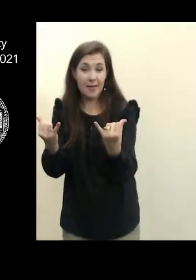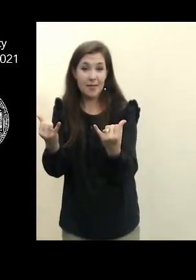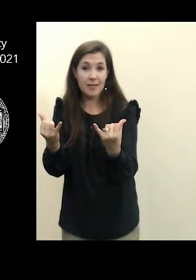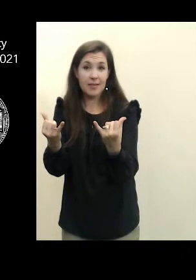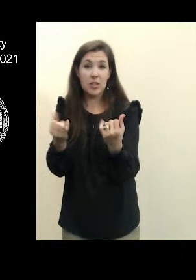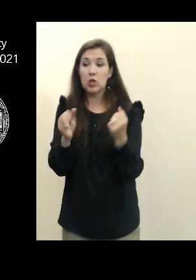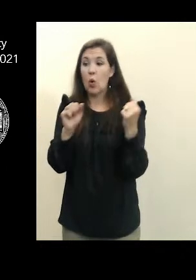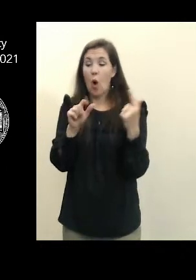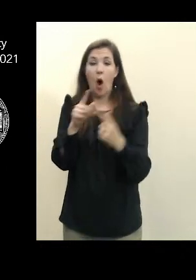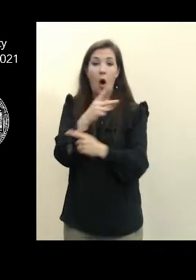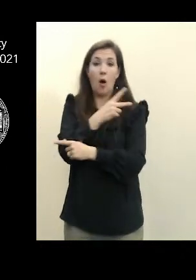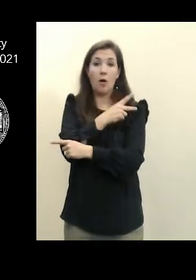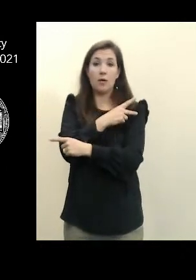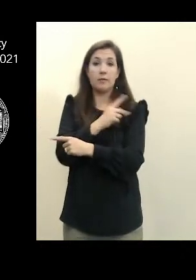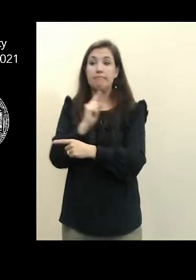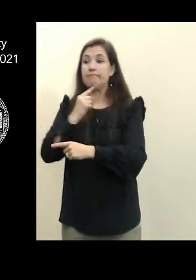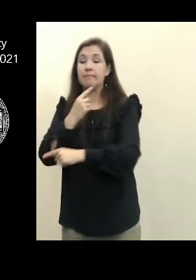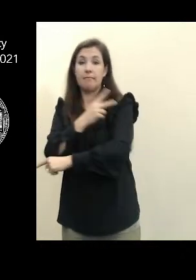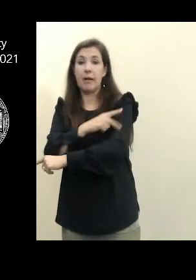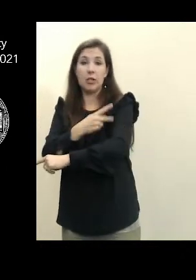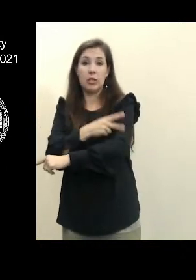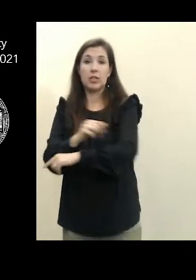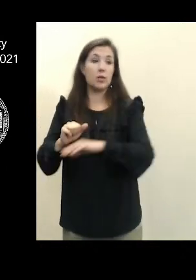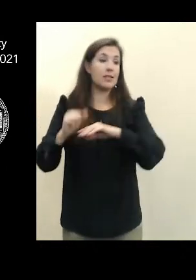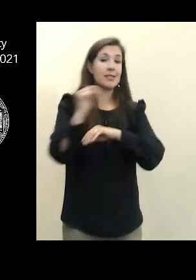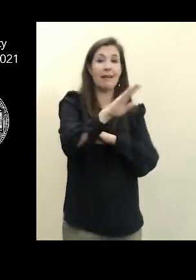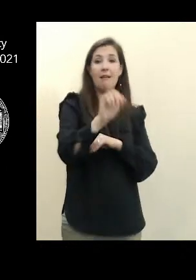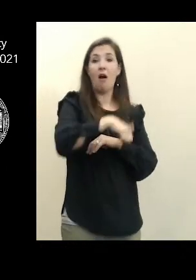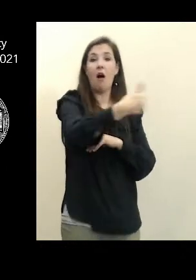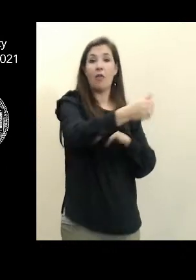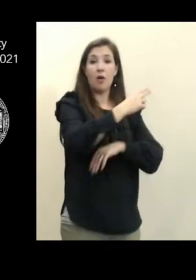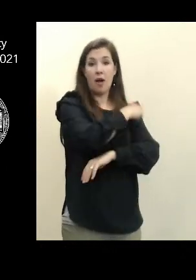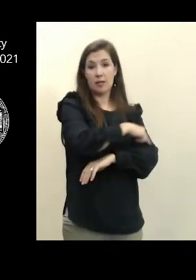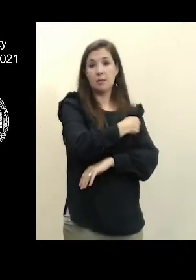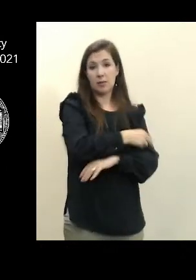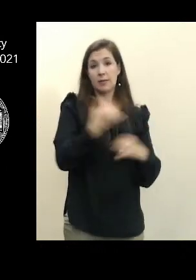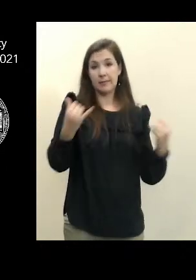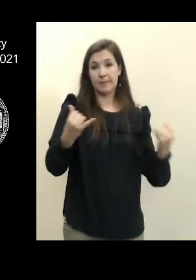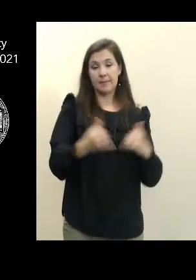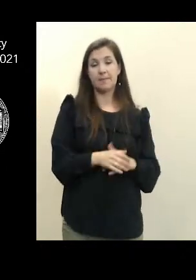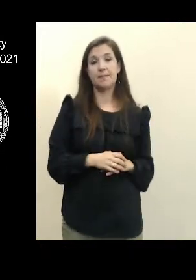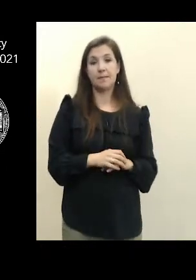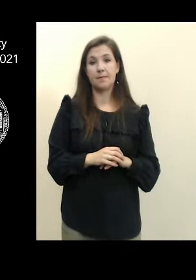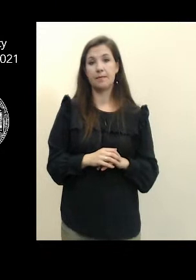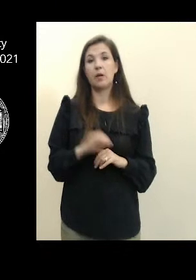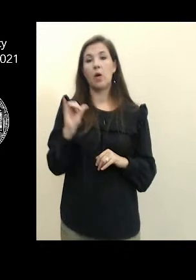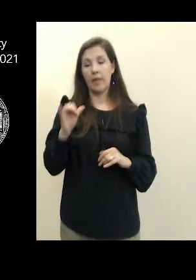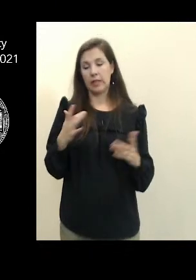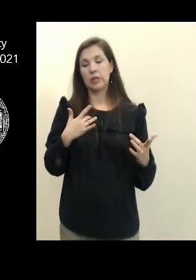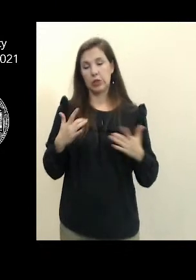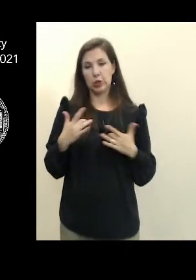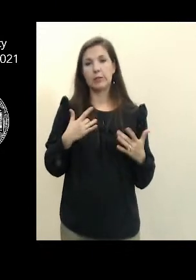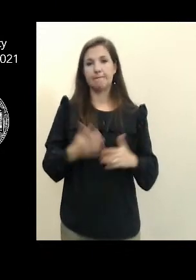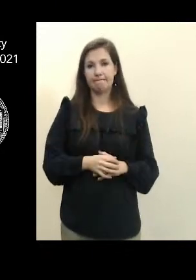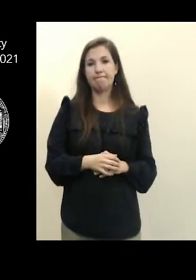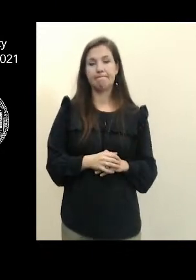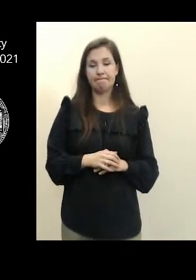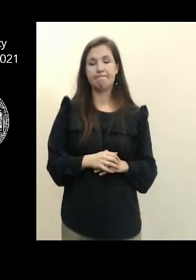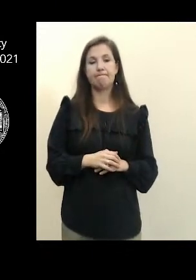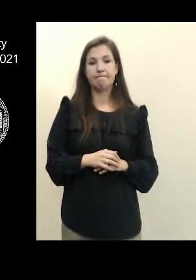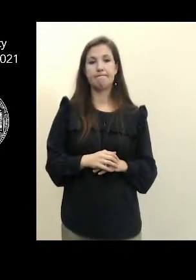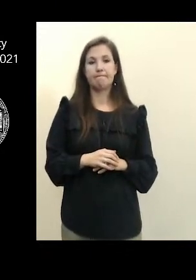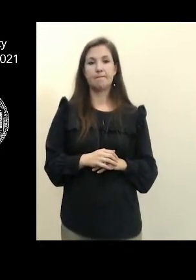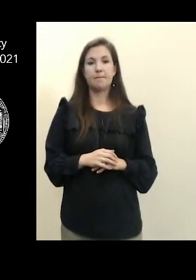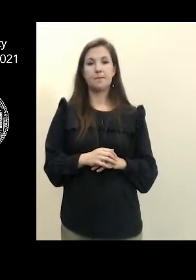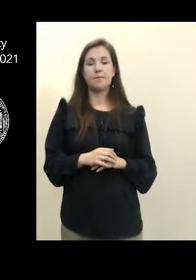all major patients are being directed away from Mercy Hospital and going to other hospitals in the area. So that is a concern, that